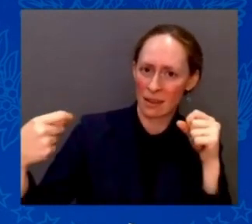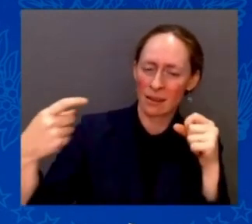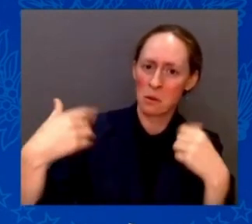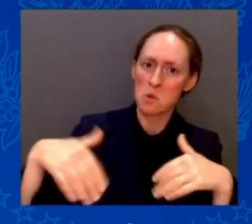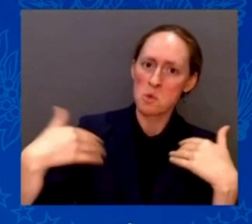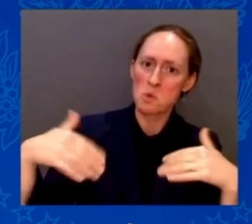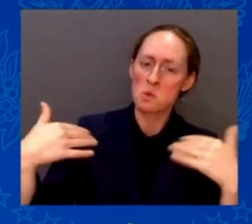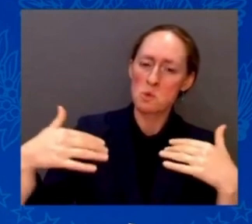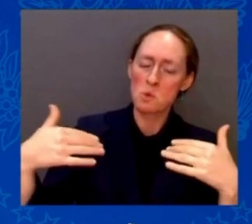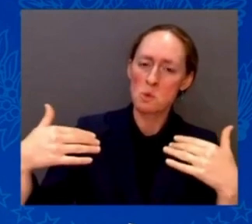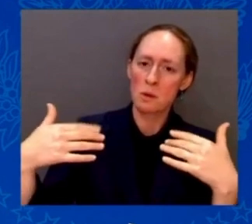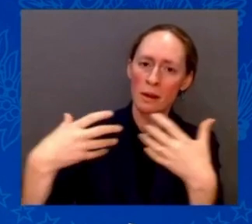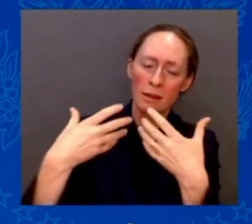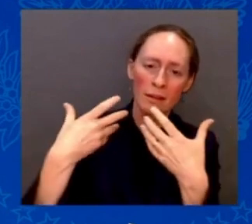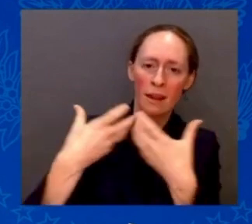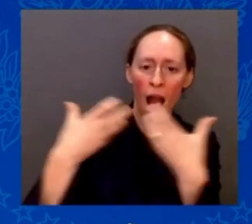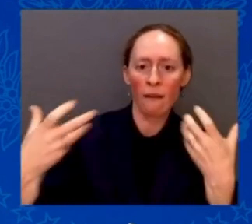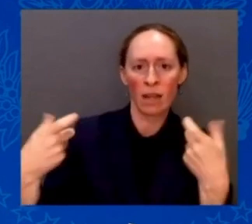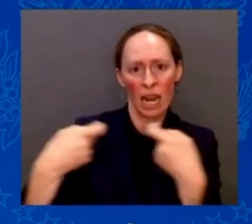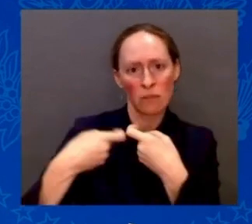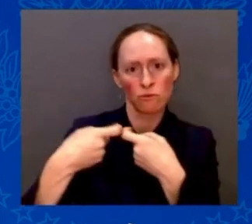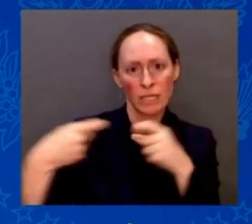those entire towers come down.